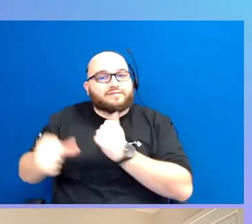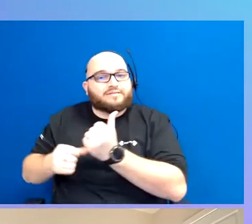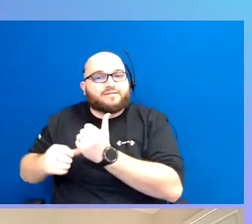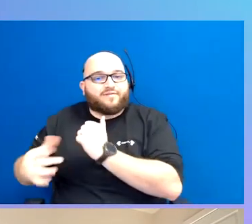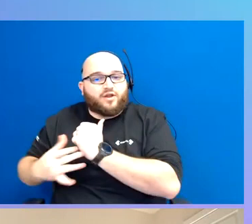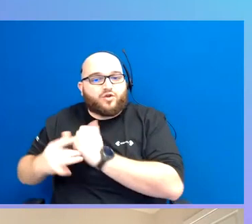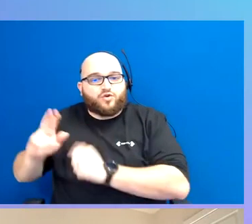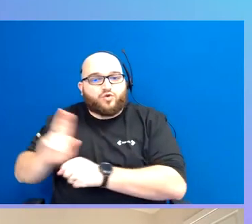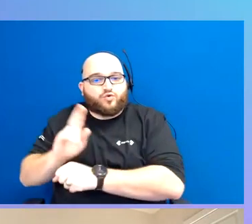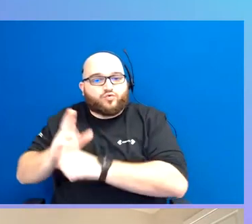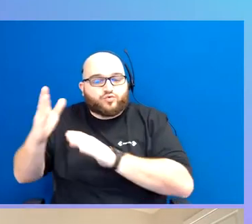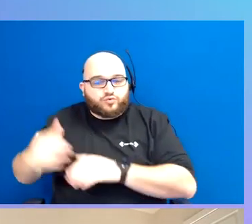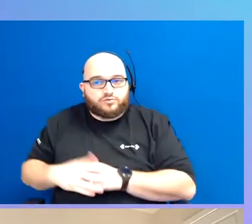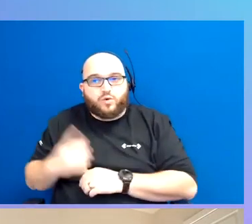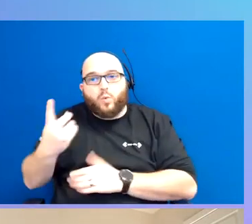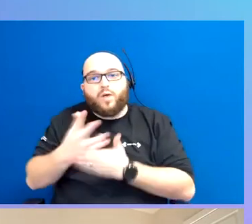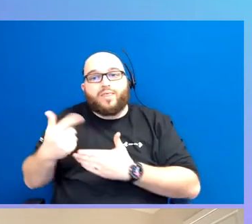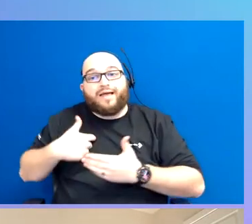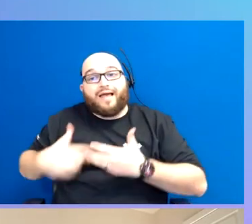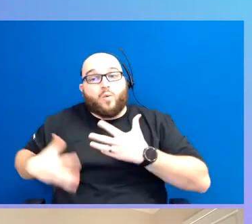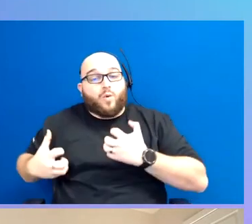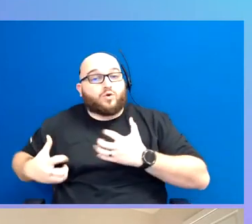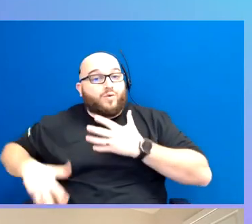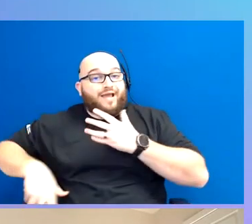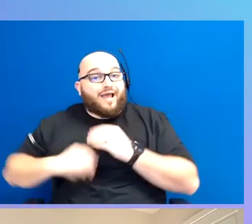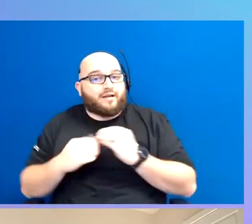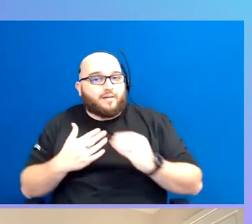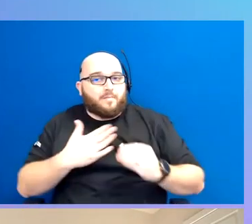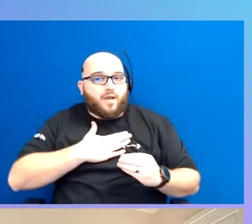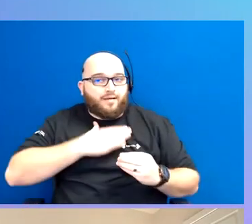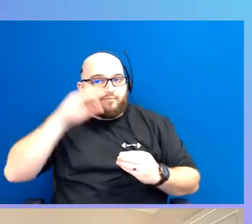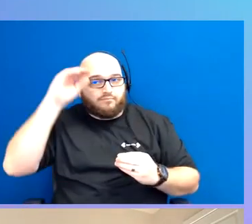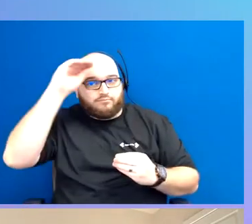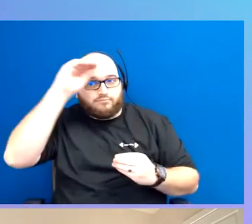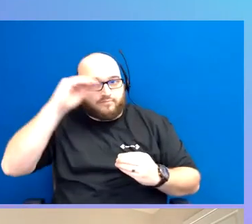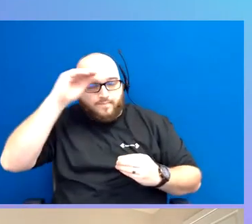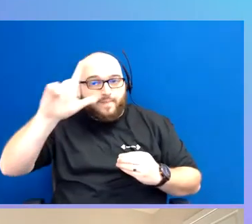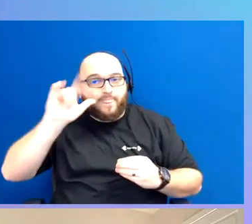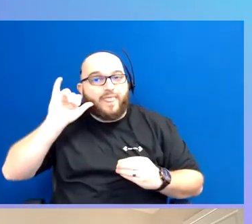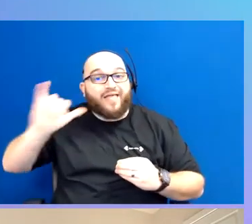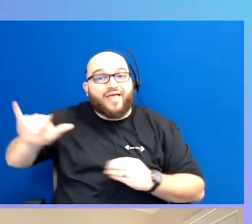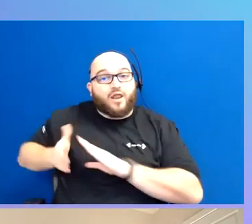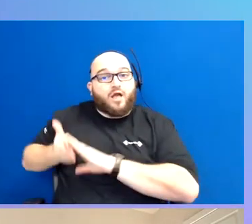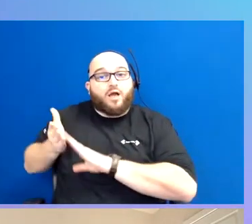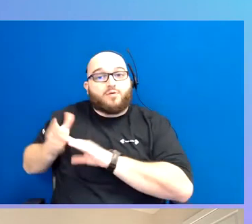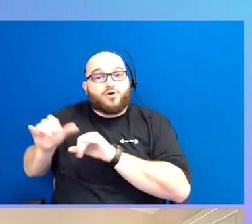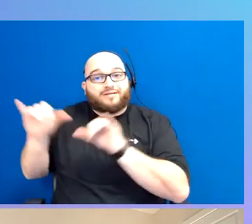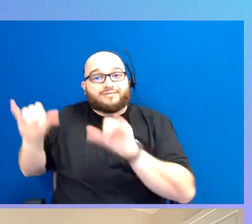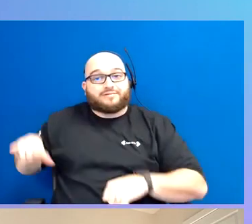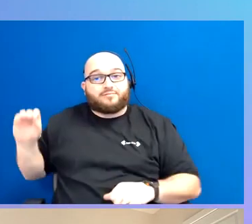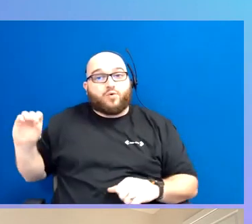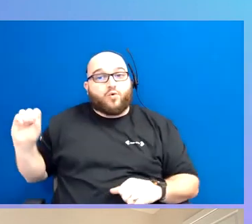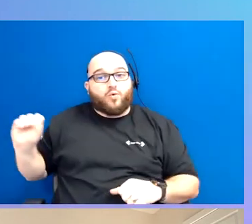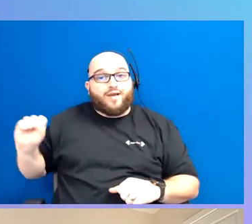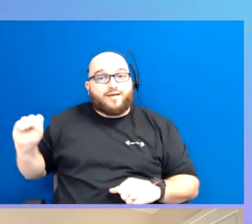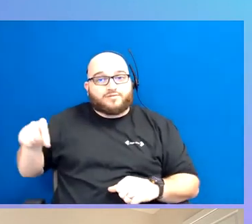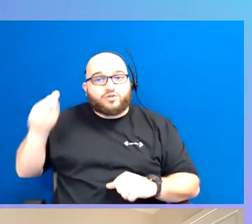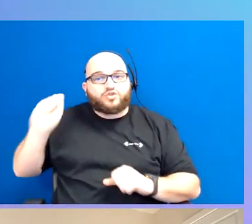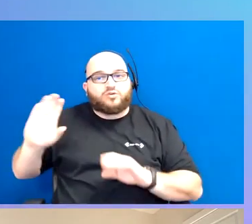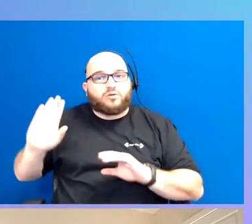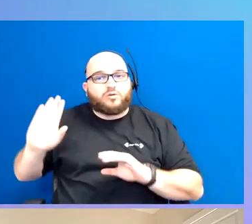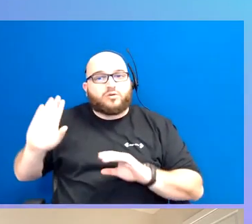to add for this, I mean, my personal opinion, that the operating system should should really provide